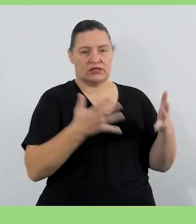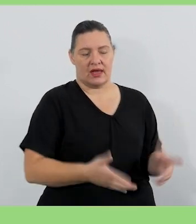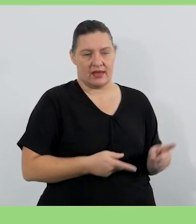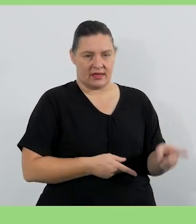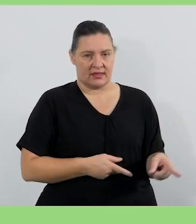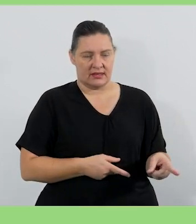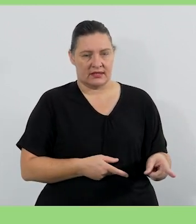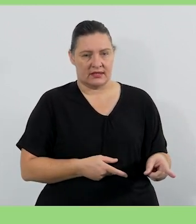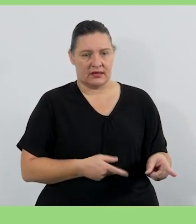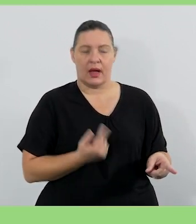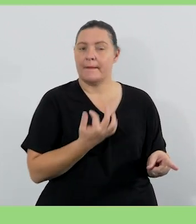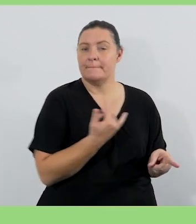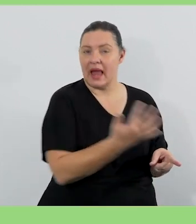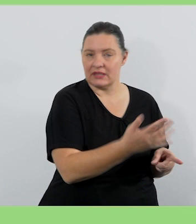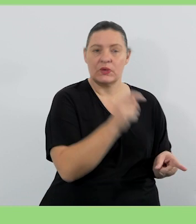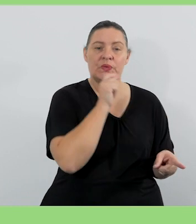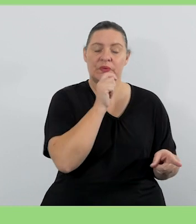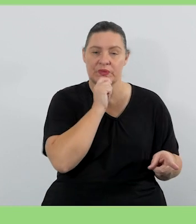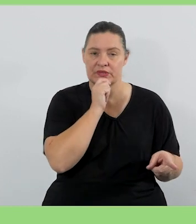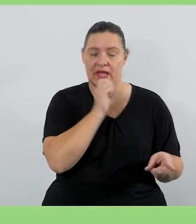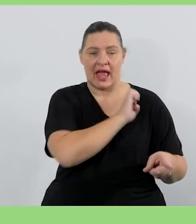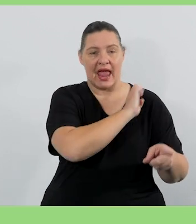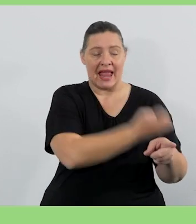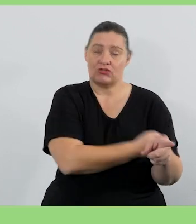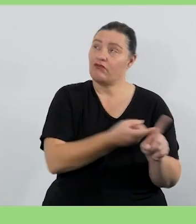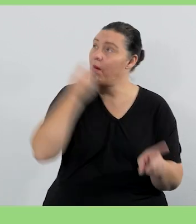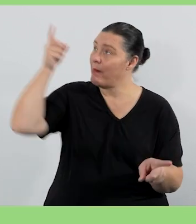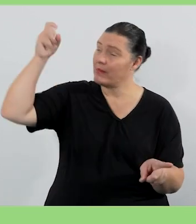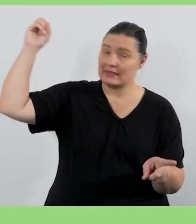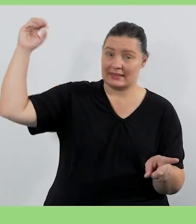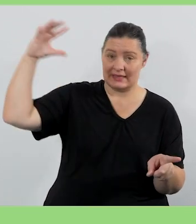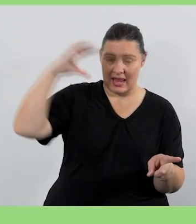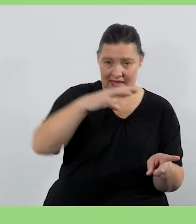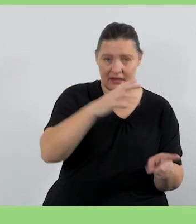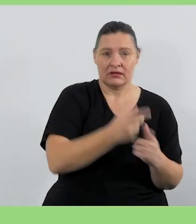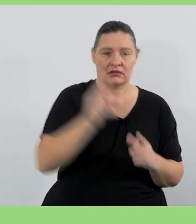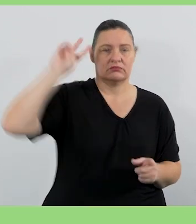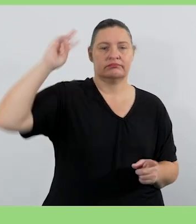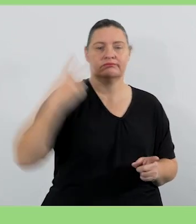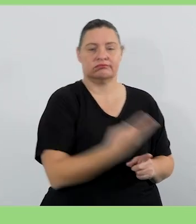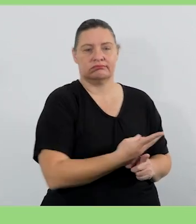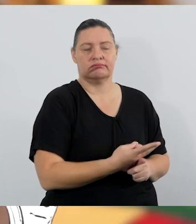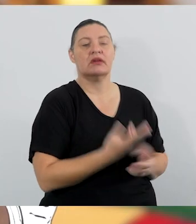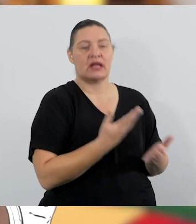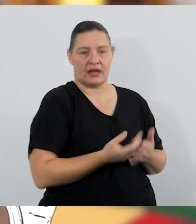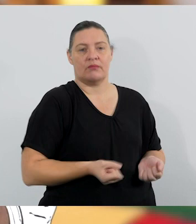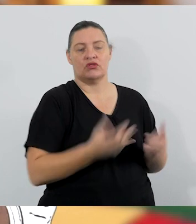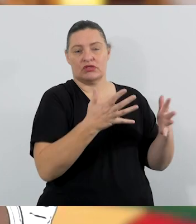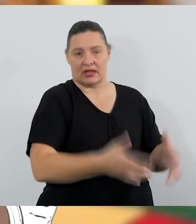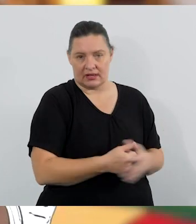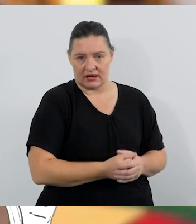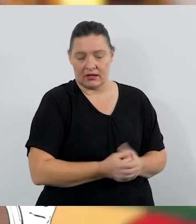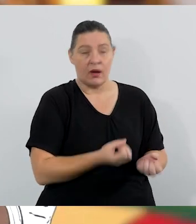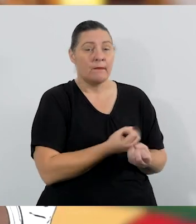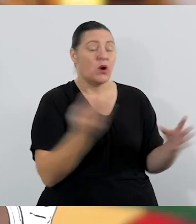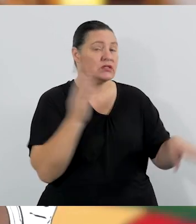producer. Plants use the energy from the sun to make food. So plants are our producers. And